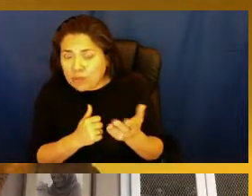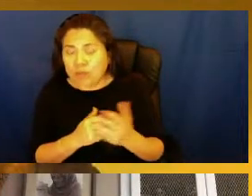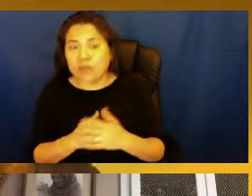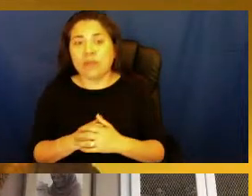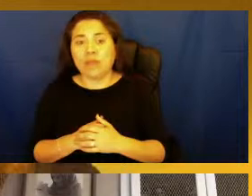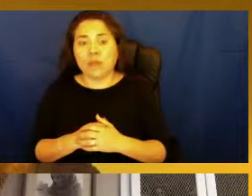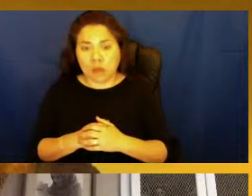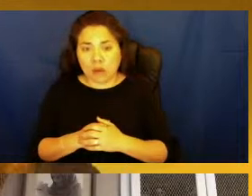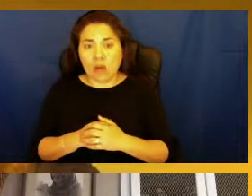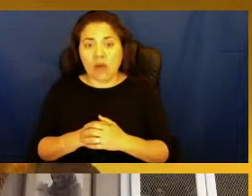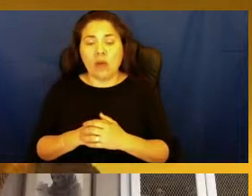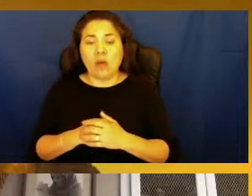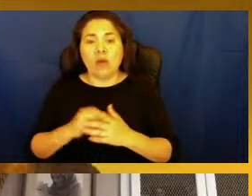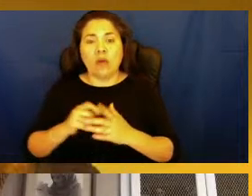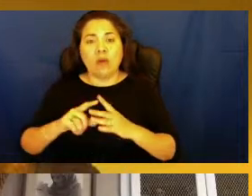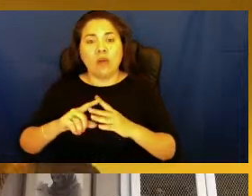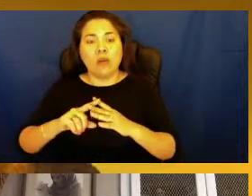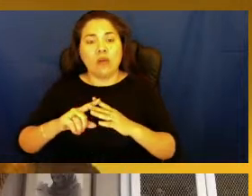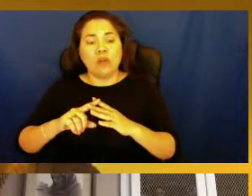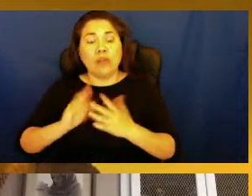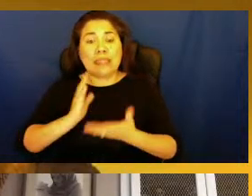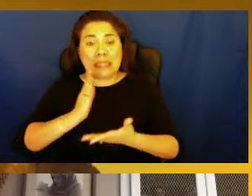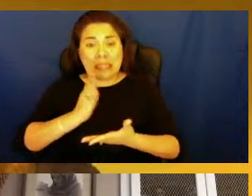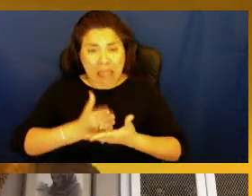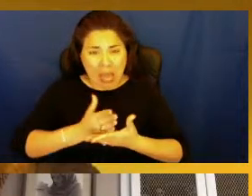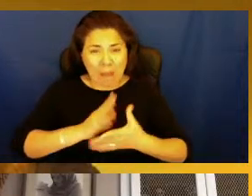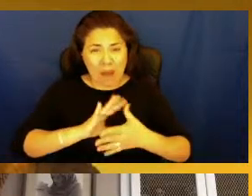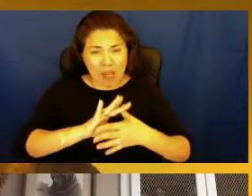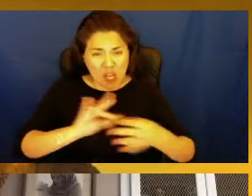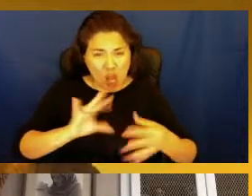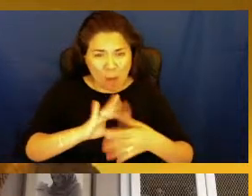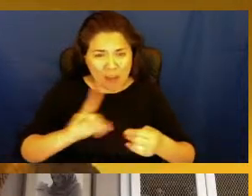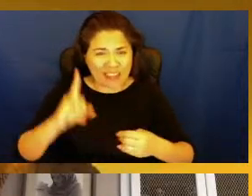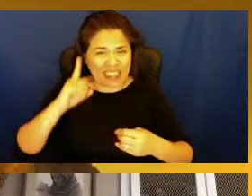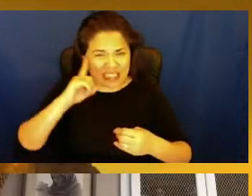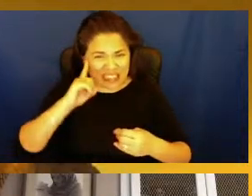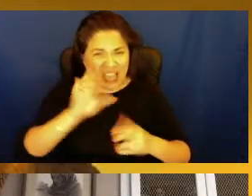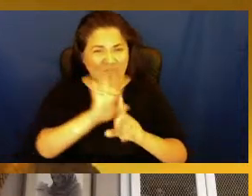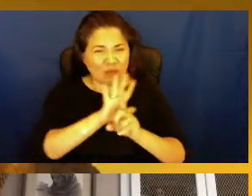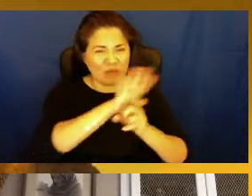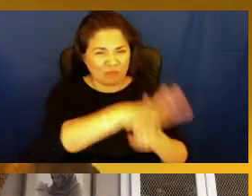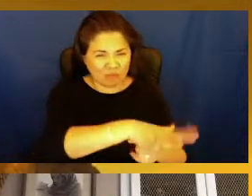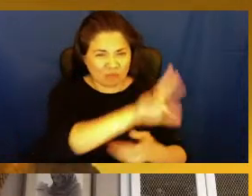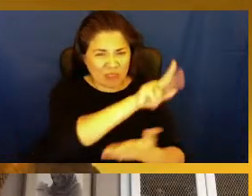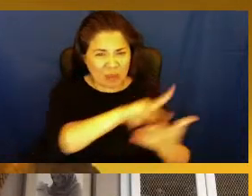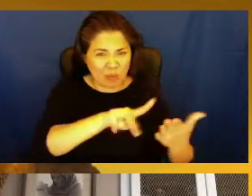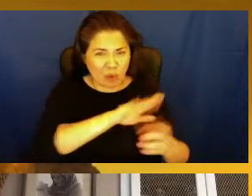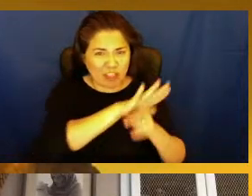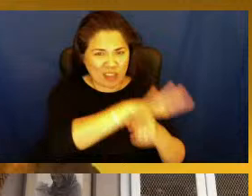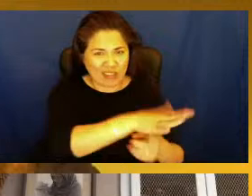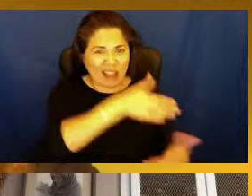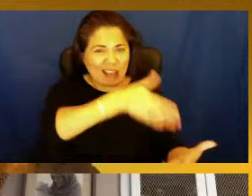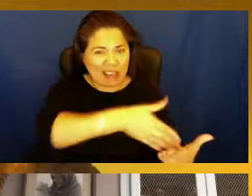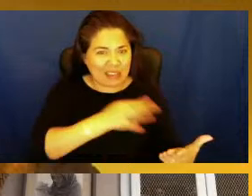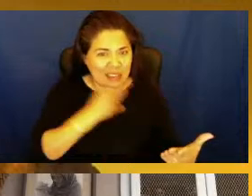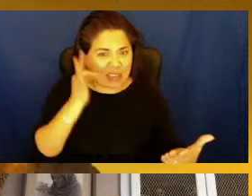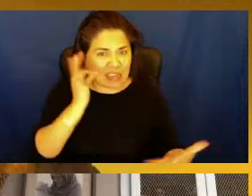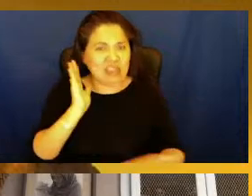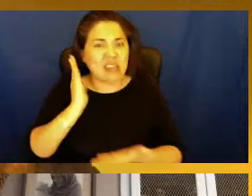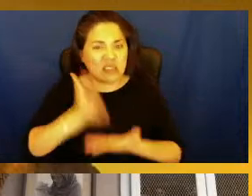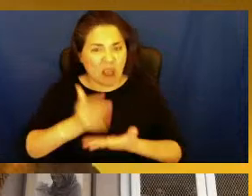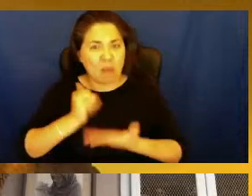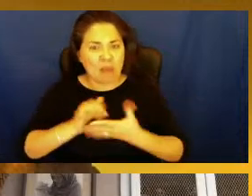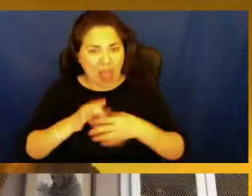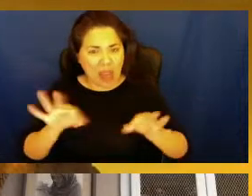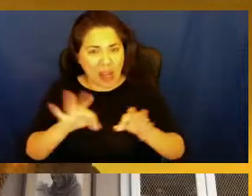stop conversations or comments that sound prejudicial about Native Americans. You know, when people